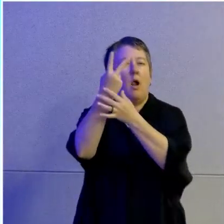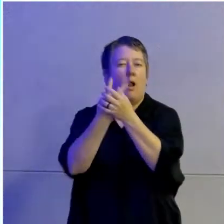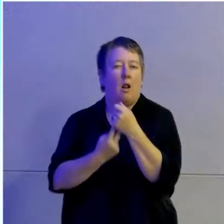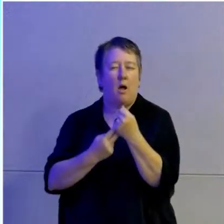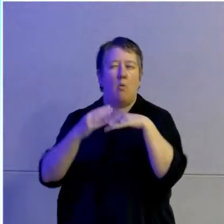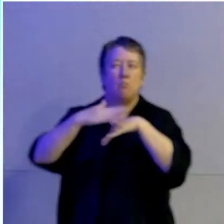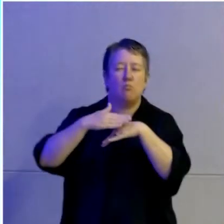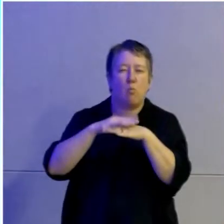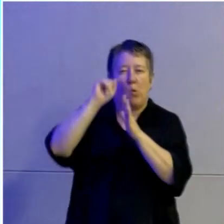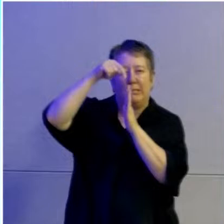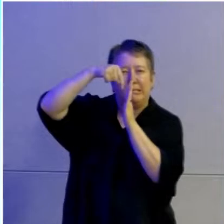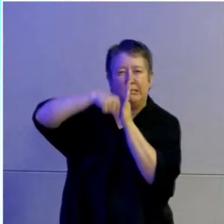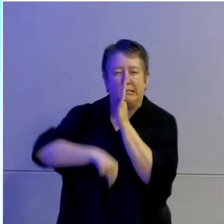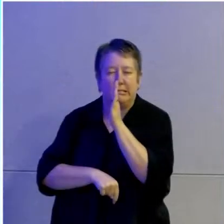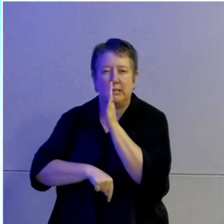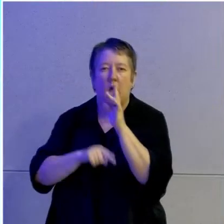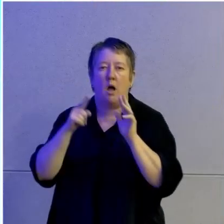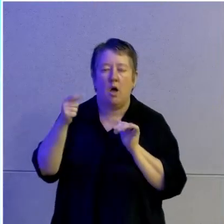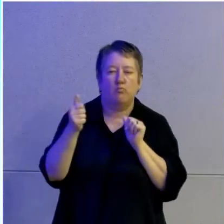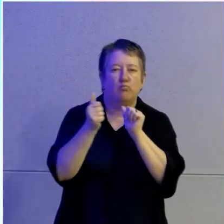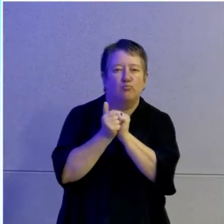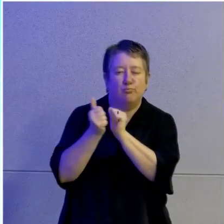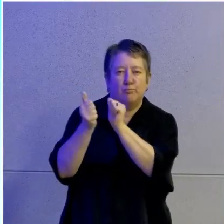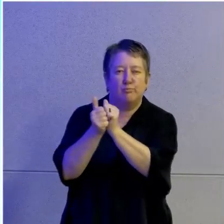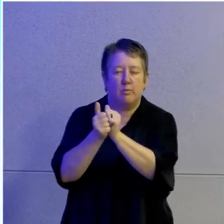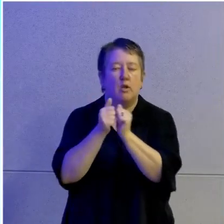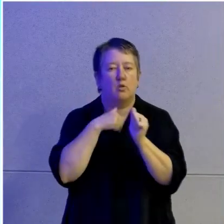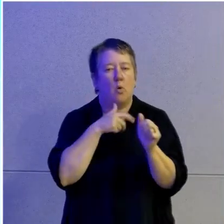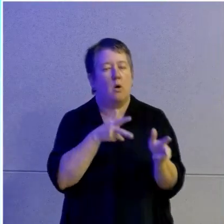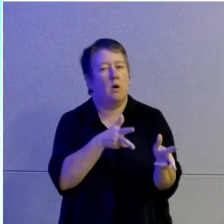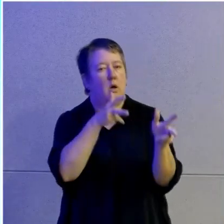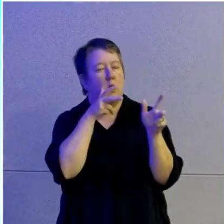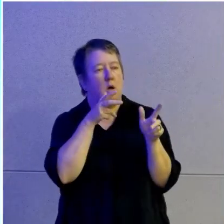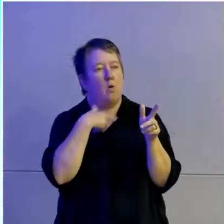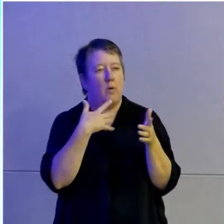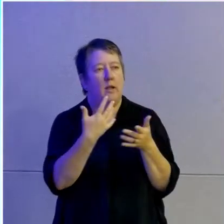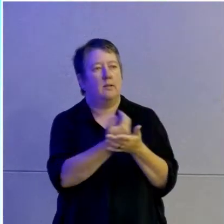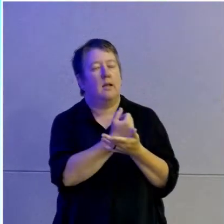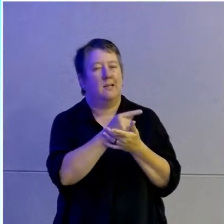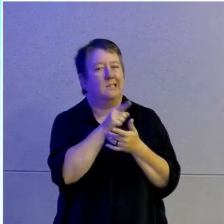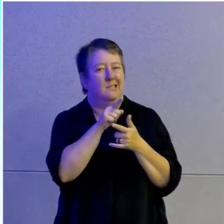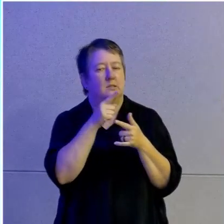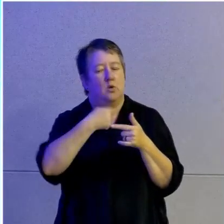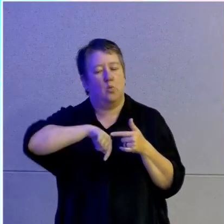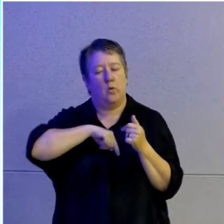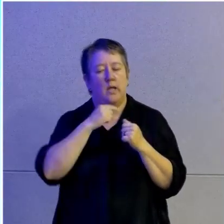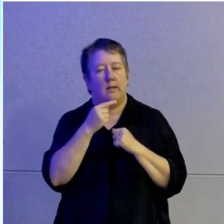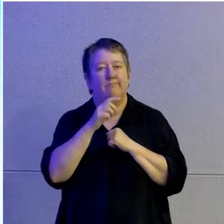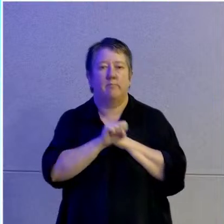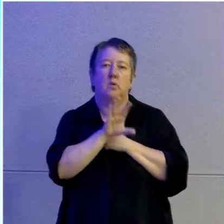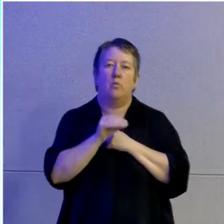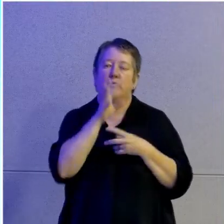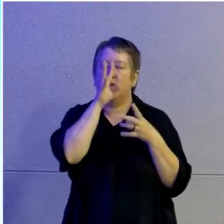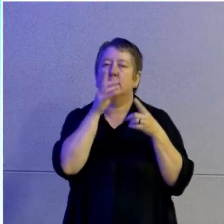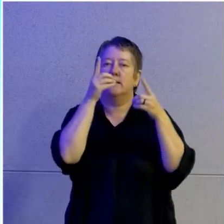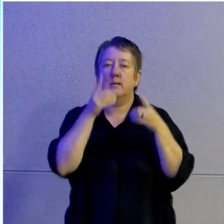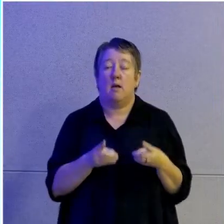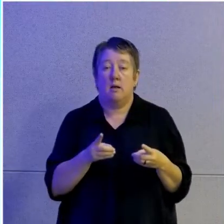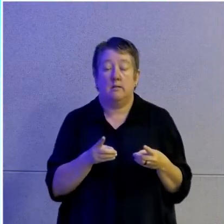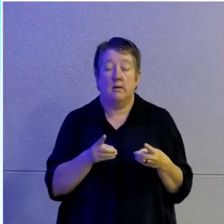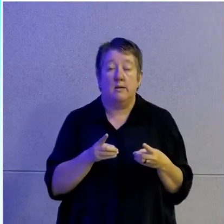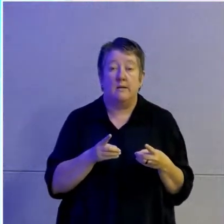say, that is what we have taken, and that's the decision how we have taken as a country, as to say, when it